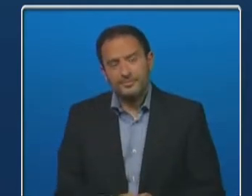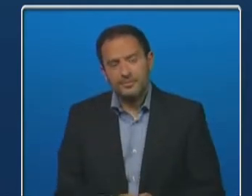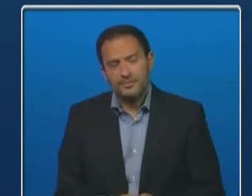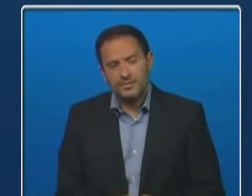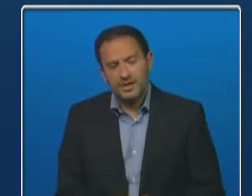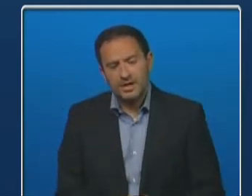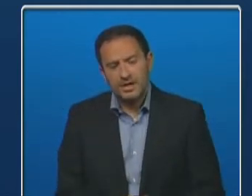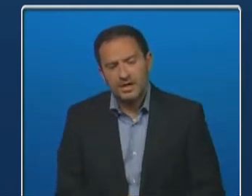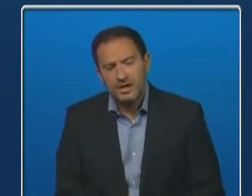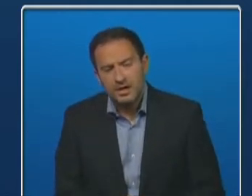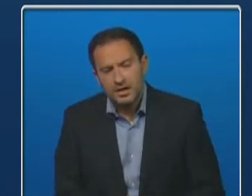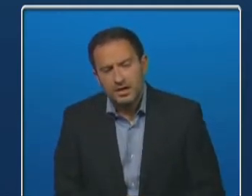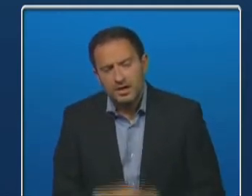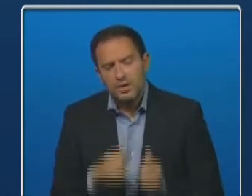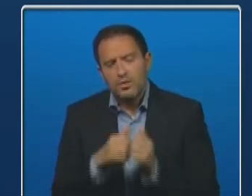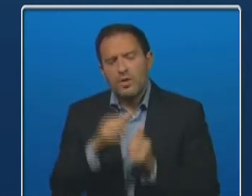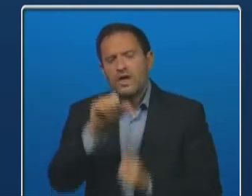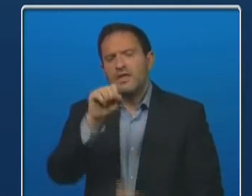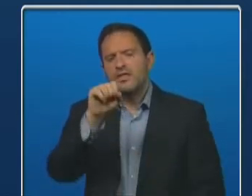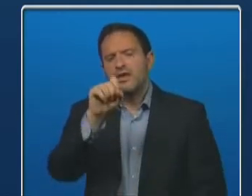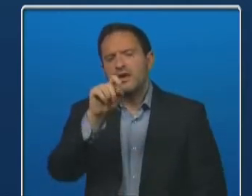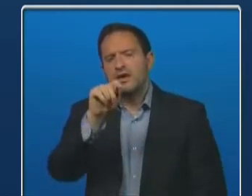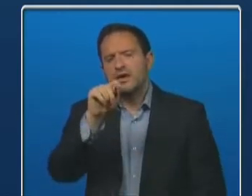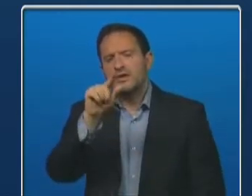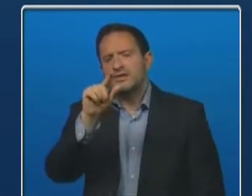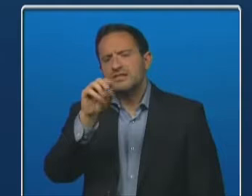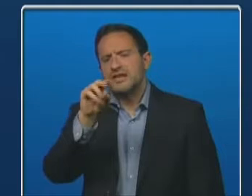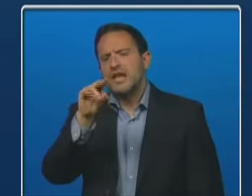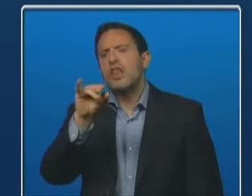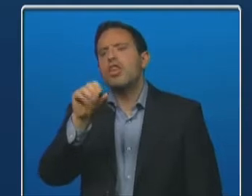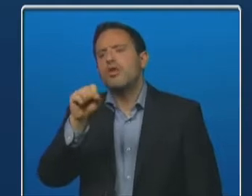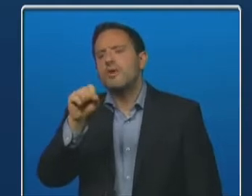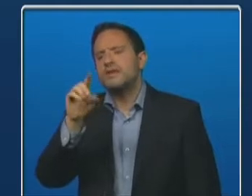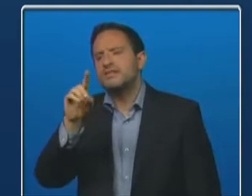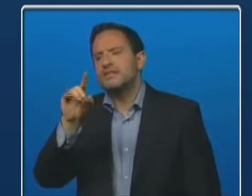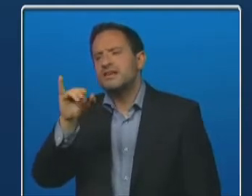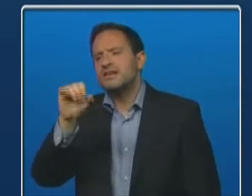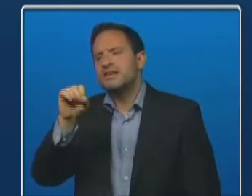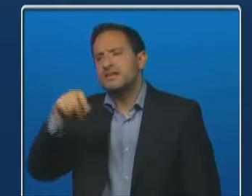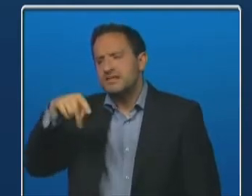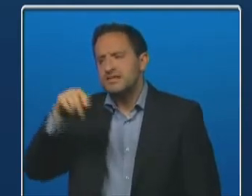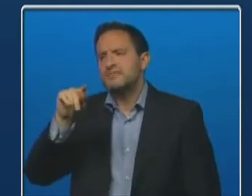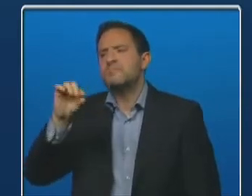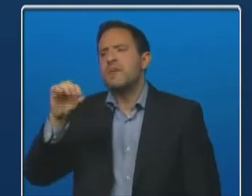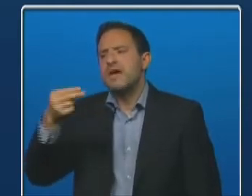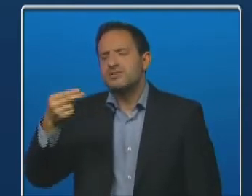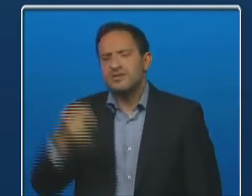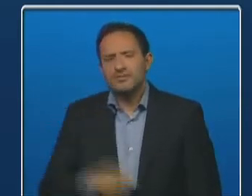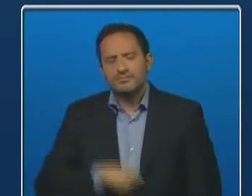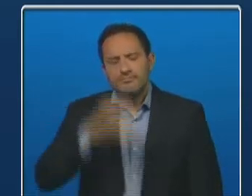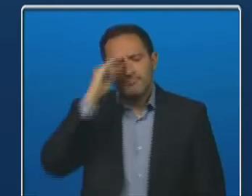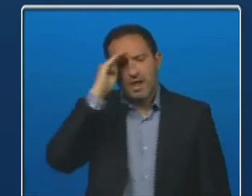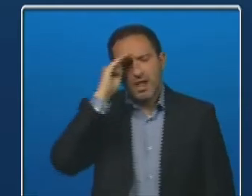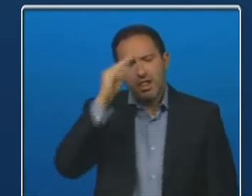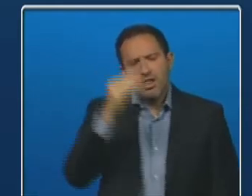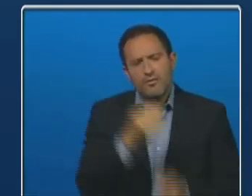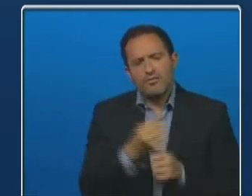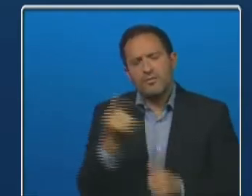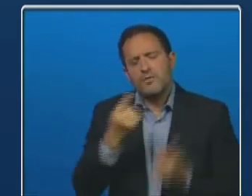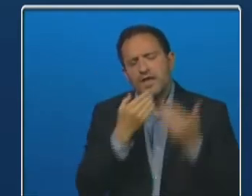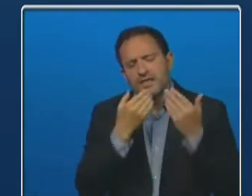Janelle O'Day with the St. Louis Post-Dispatch. Your line is open. Hi, Jeanette. Hi, everyone. Thanks so much for having